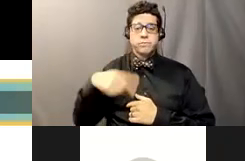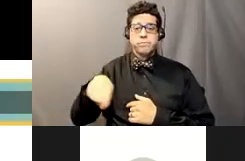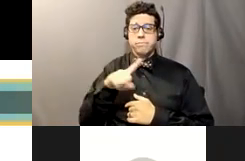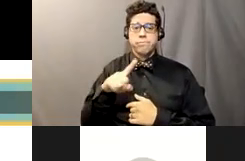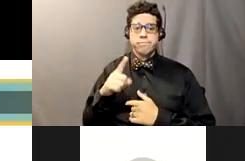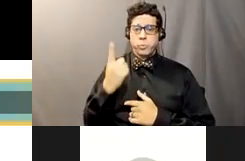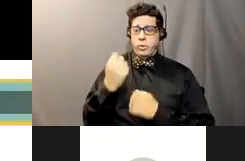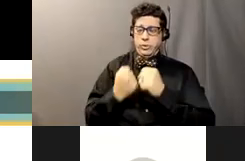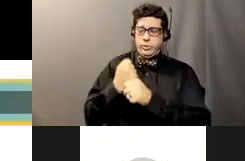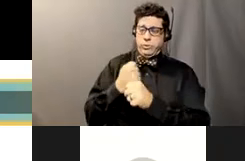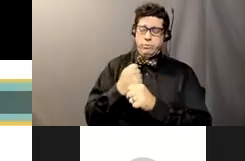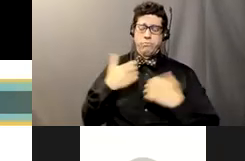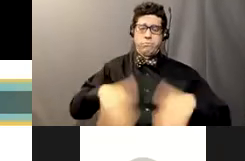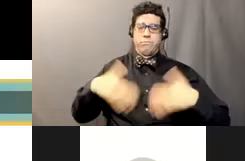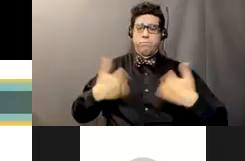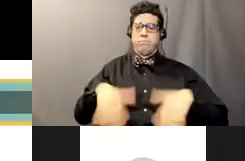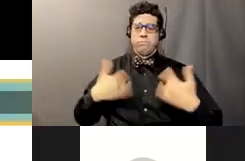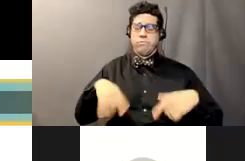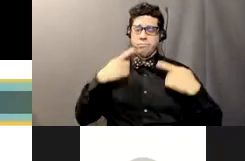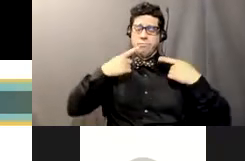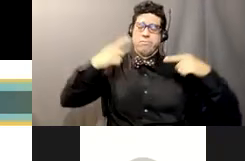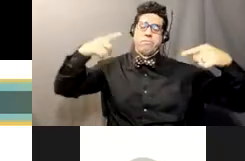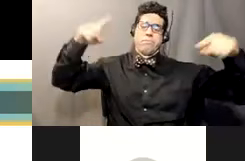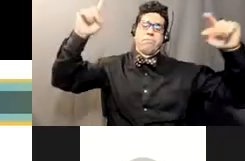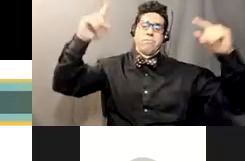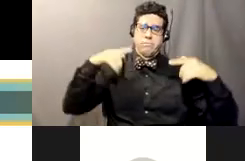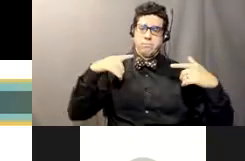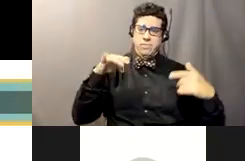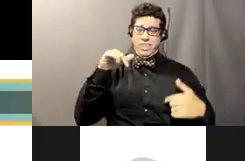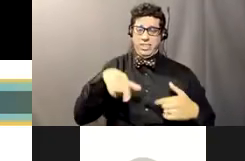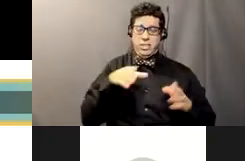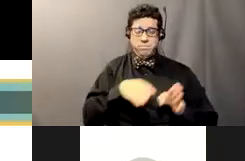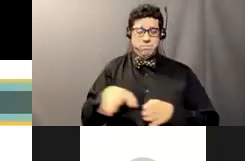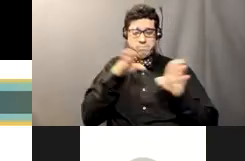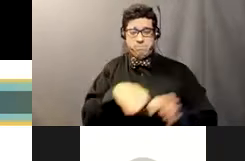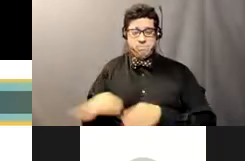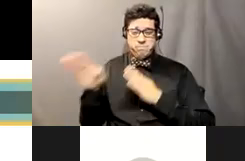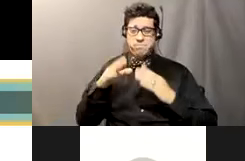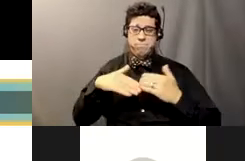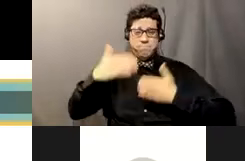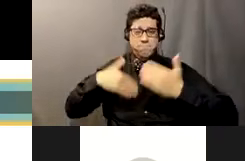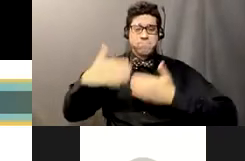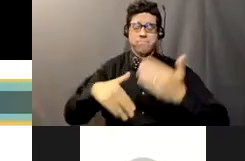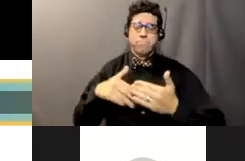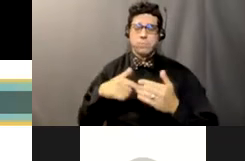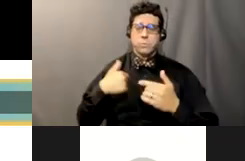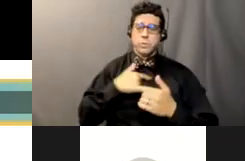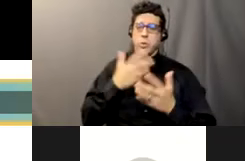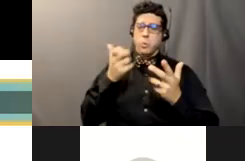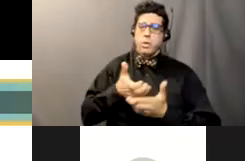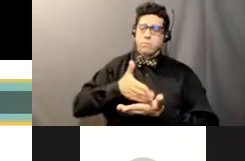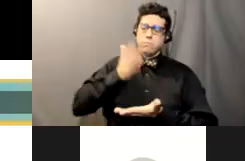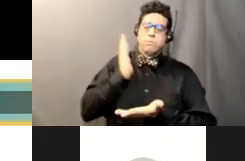1 year's time in really diving in and bringing to life this strategic plan and working to help end suicide in Riverside